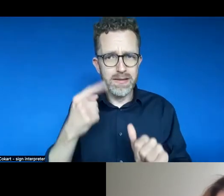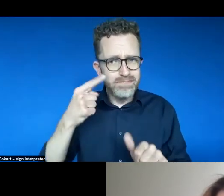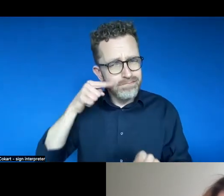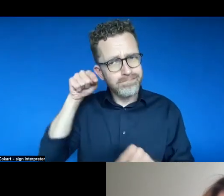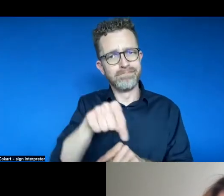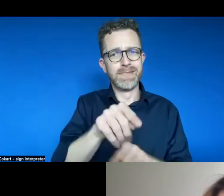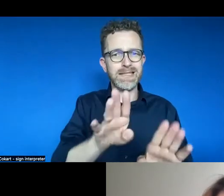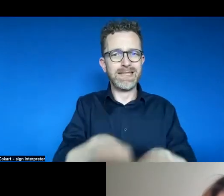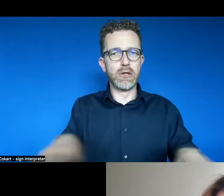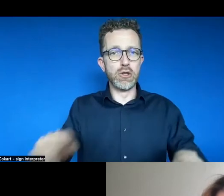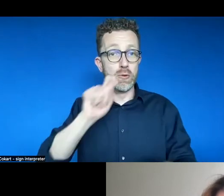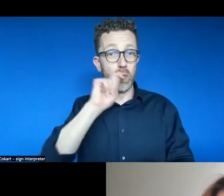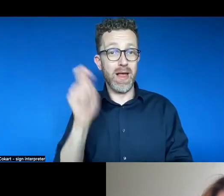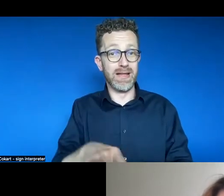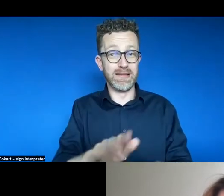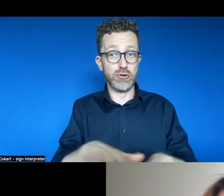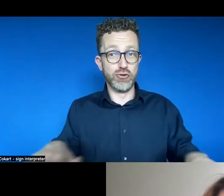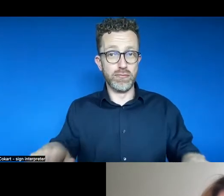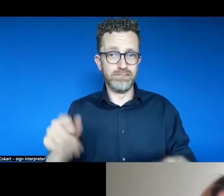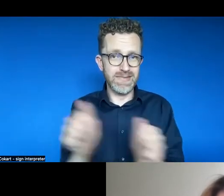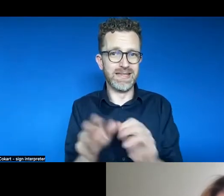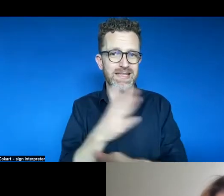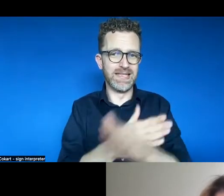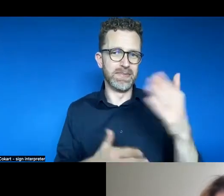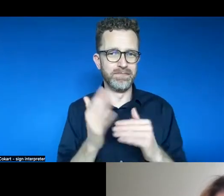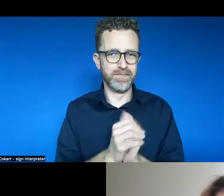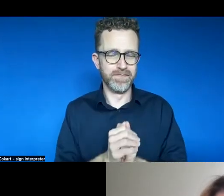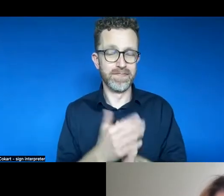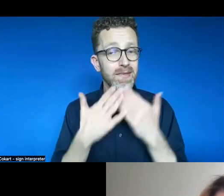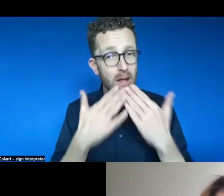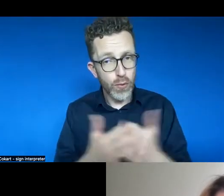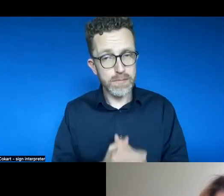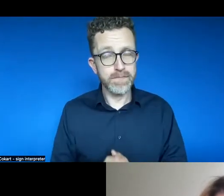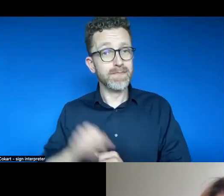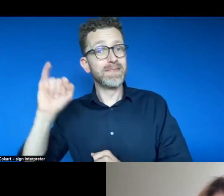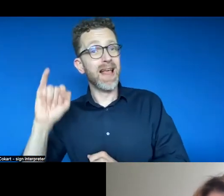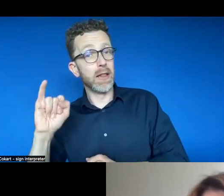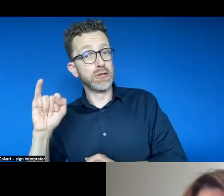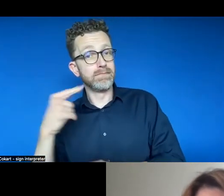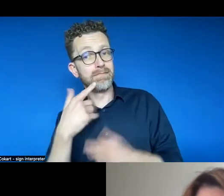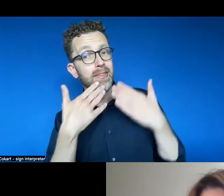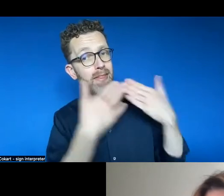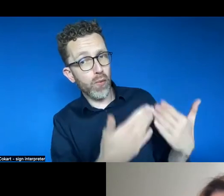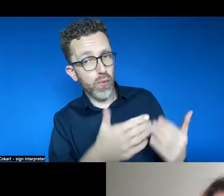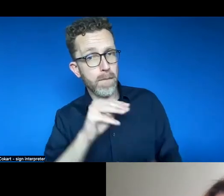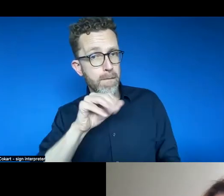Thank you so much, Mariana, for this. With really an appeal to support